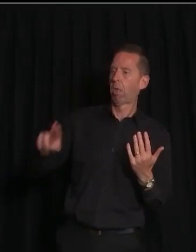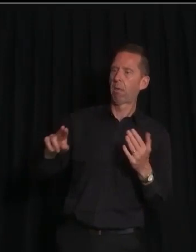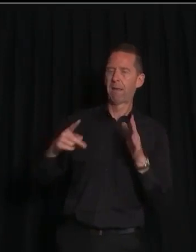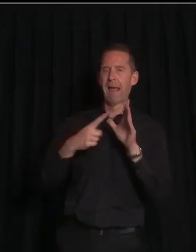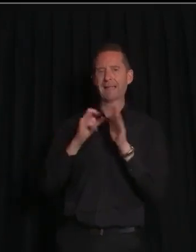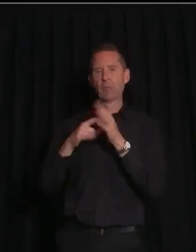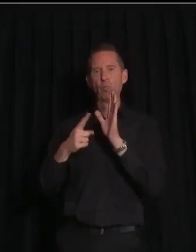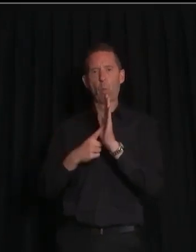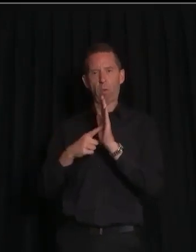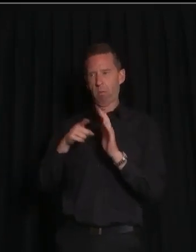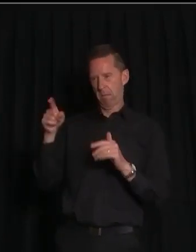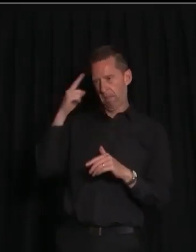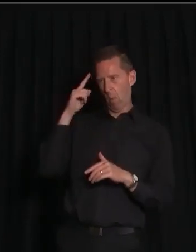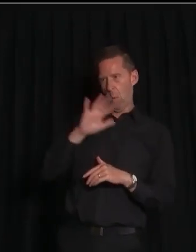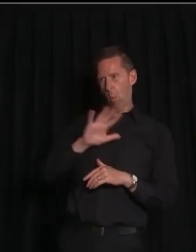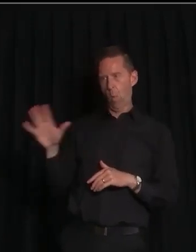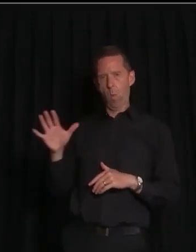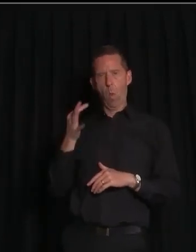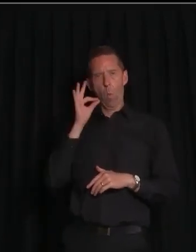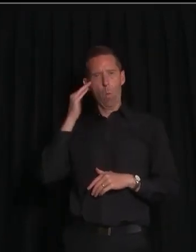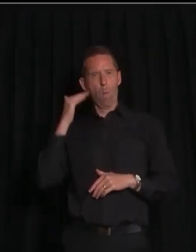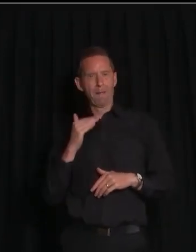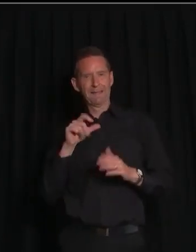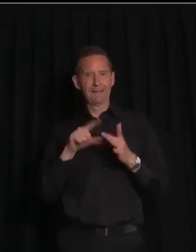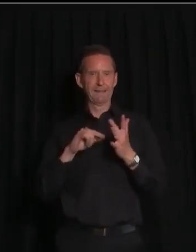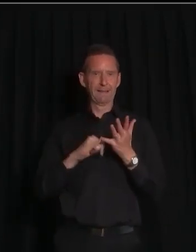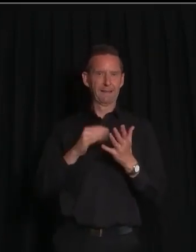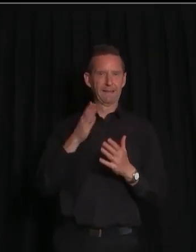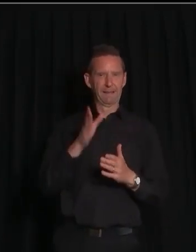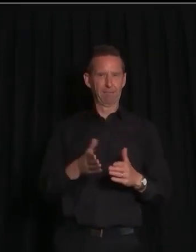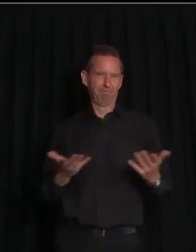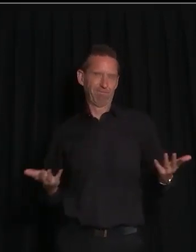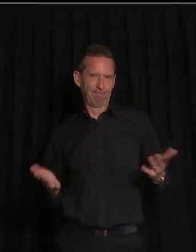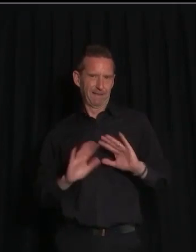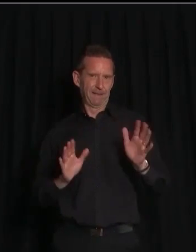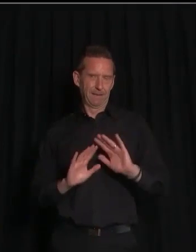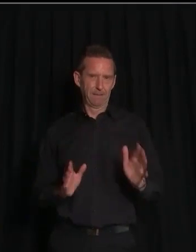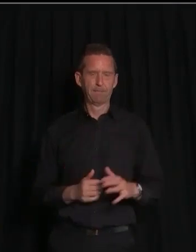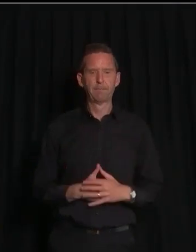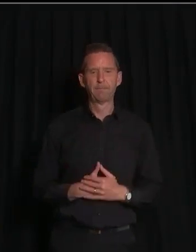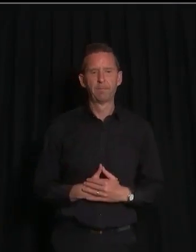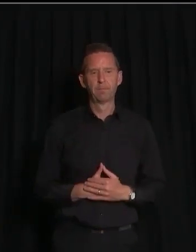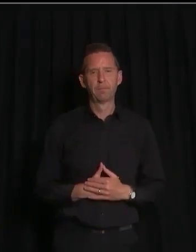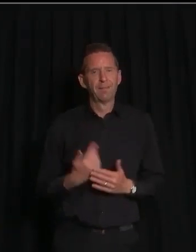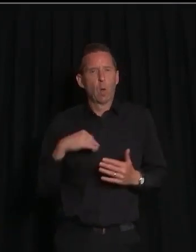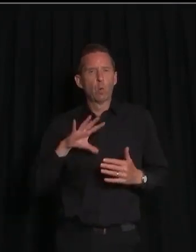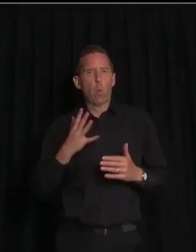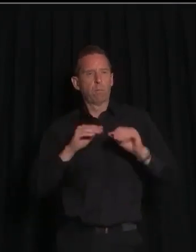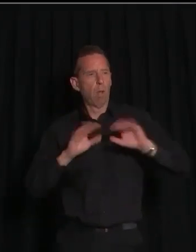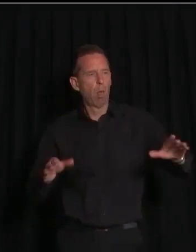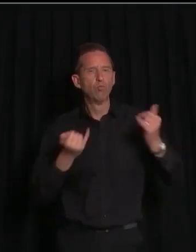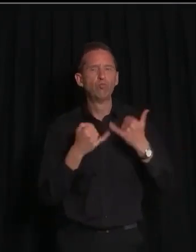cisgender white women. And I don't want to be perpetuating that either. So, yeah, there are so